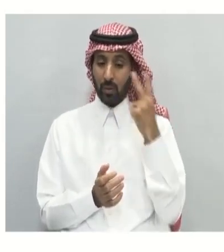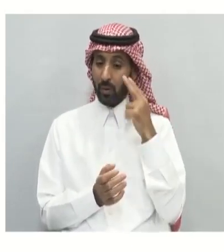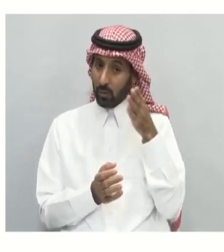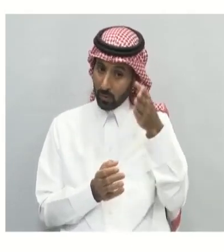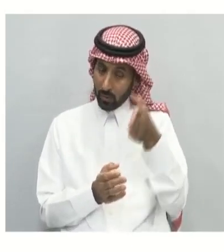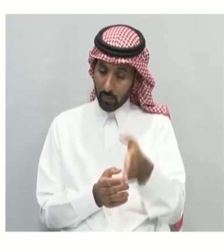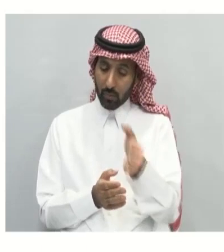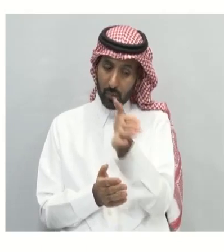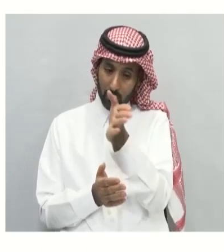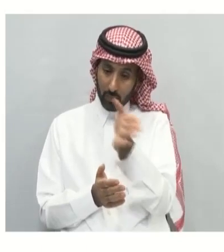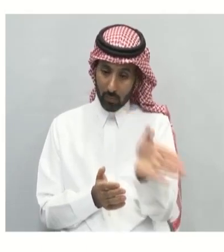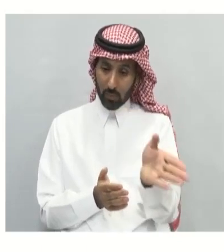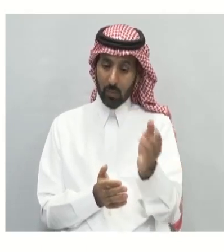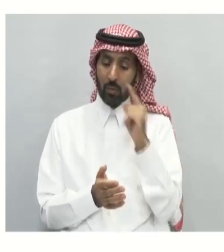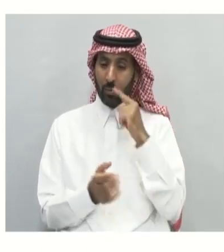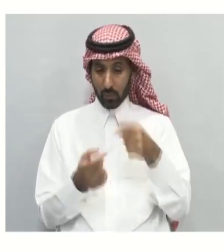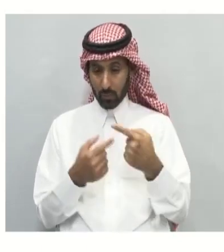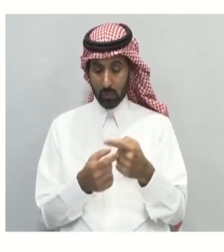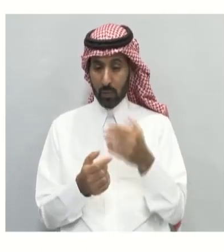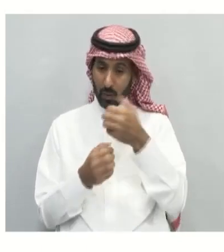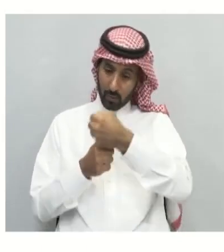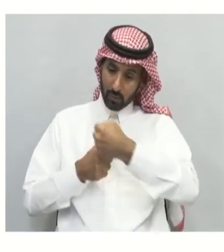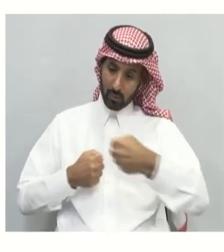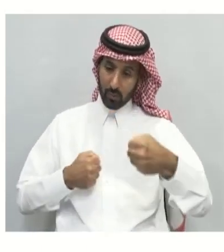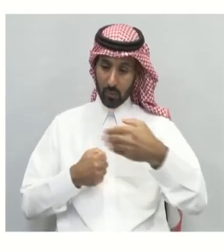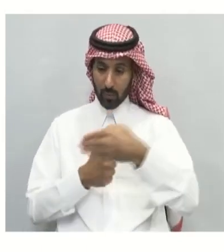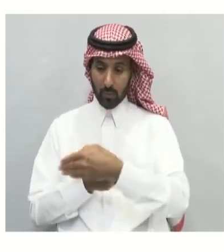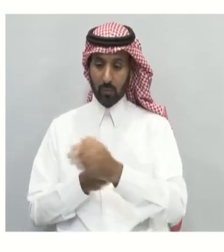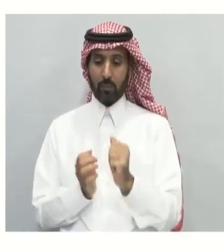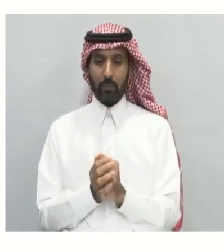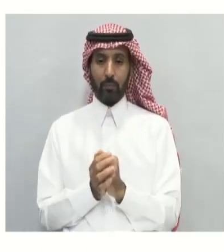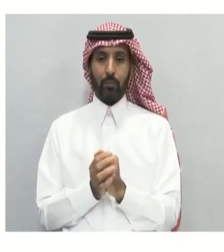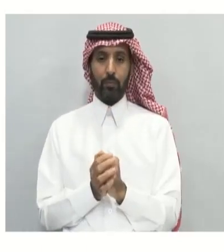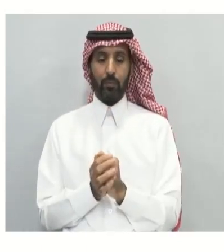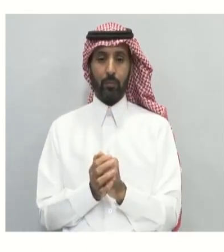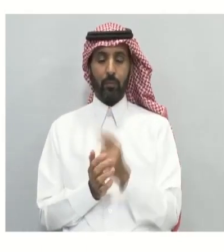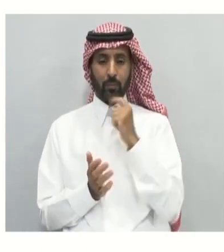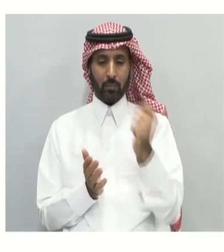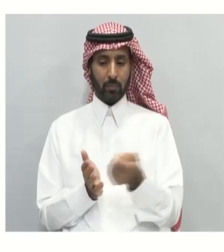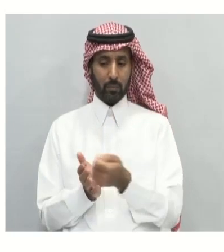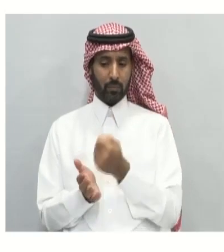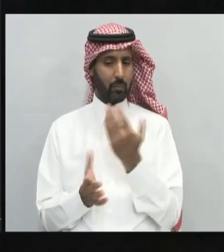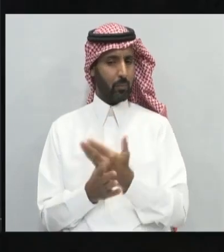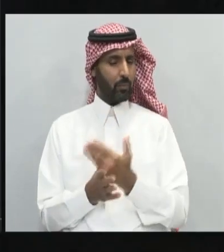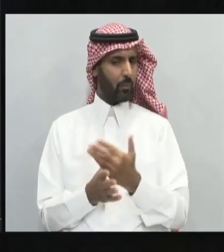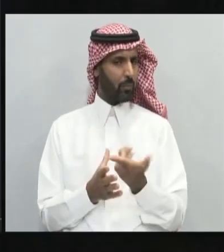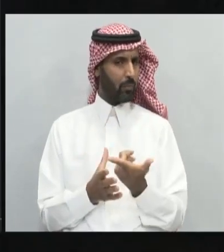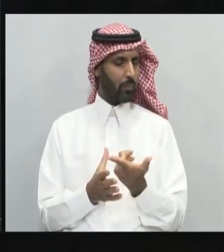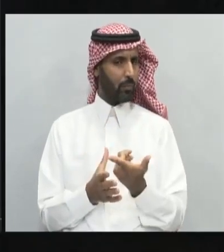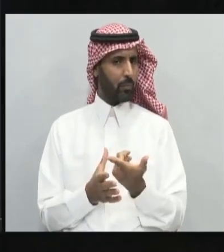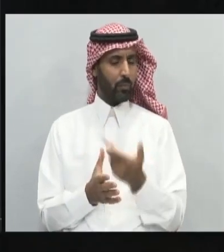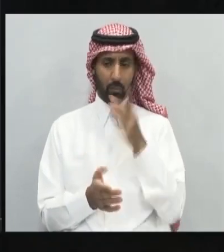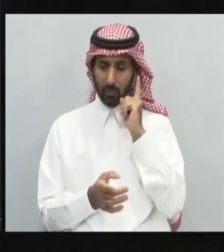right, continue, and enter. You have to notice that whenever you are writing, because we're taking a writing